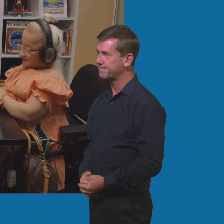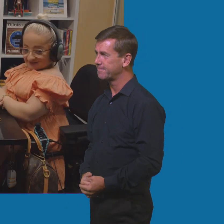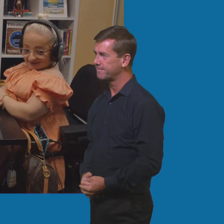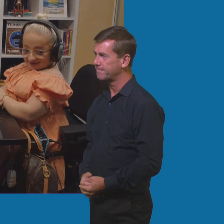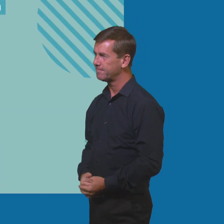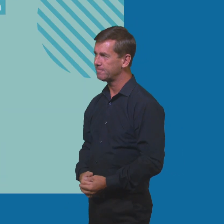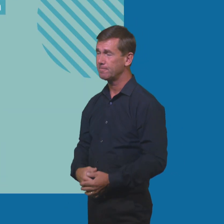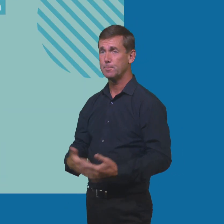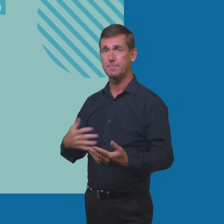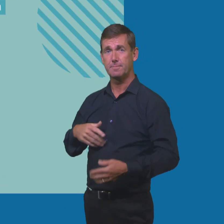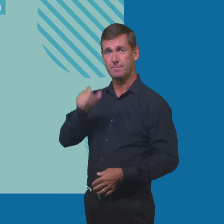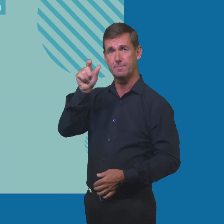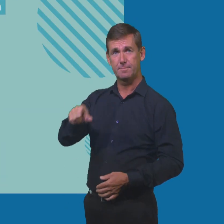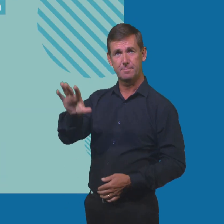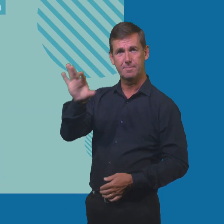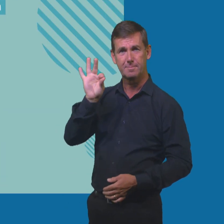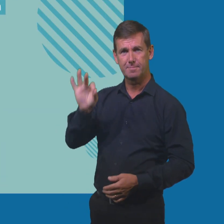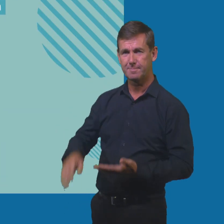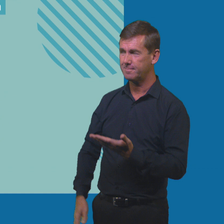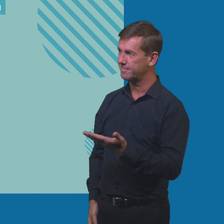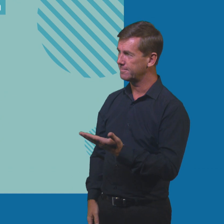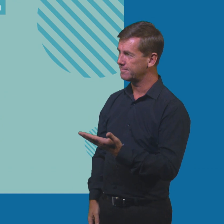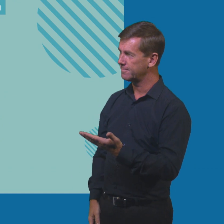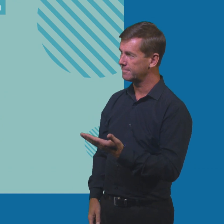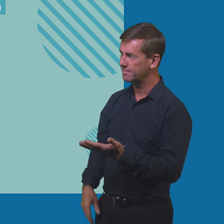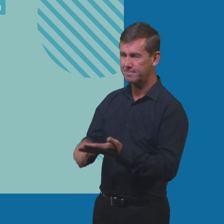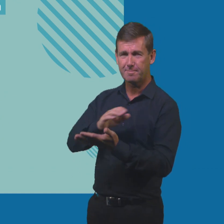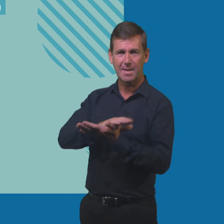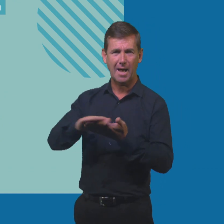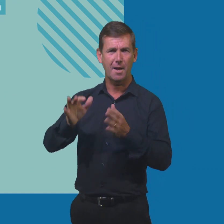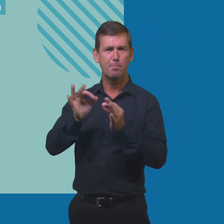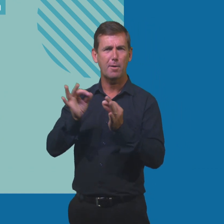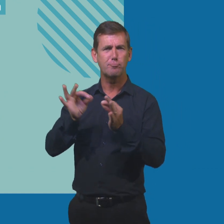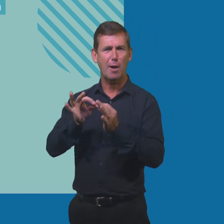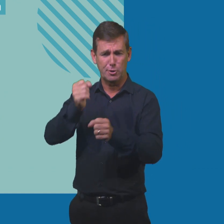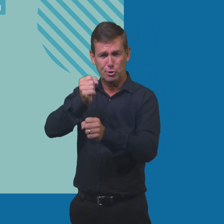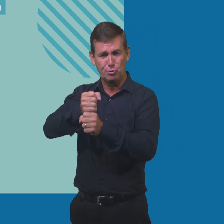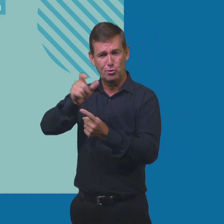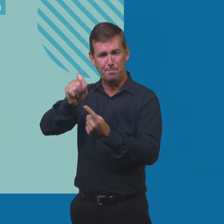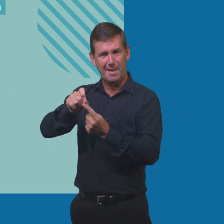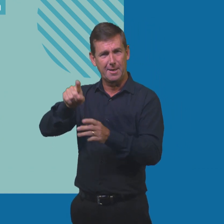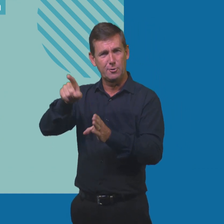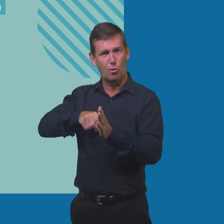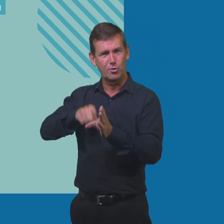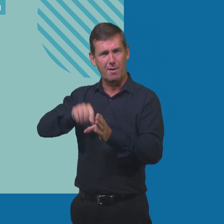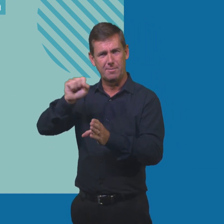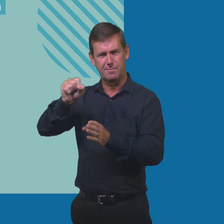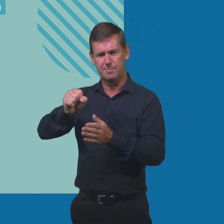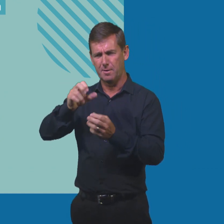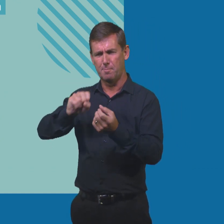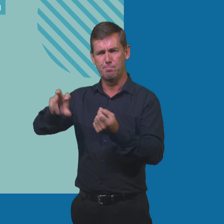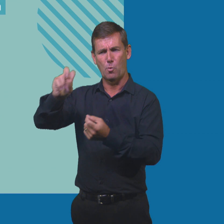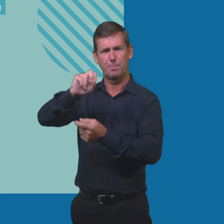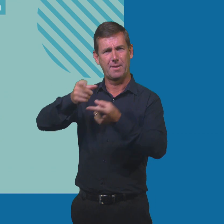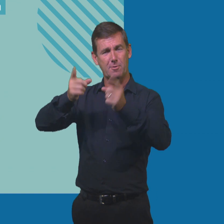Our guest today is Dr Hannah Barham-Brown. Hannah is a GP registrar in Yorkshire, a Motability Governor and former Deputy